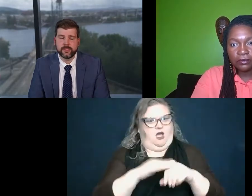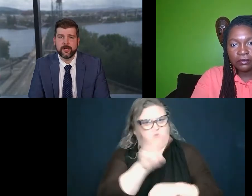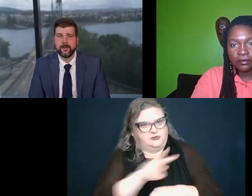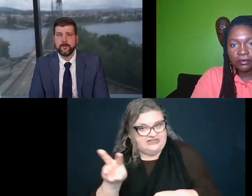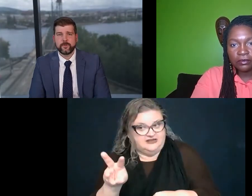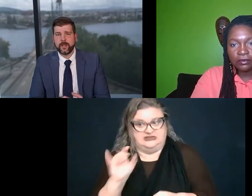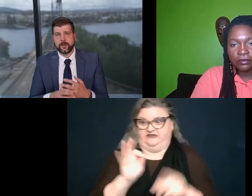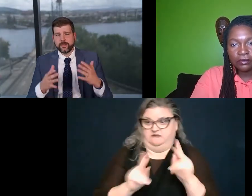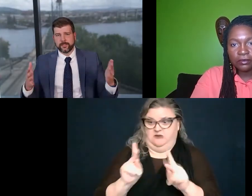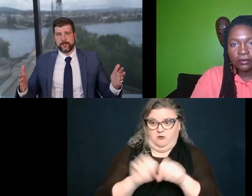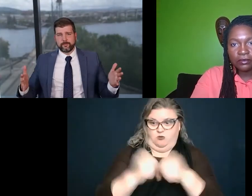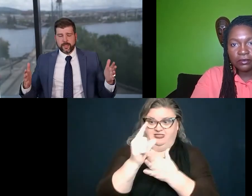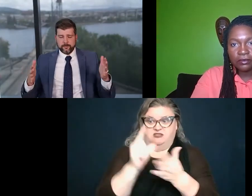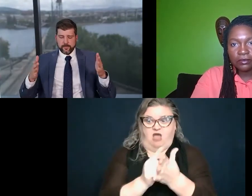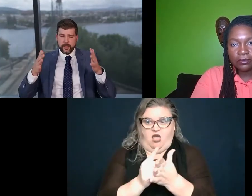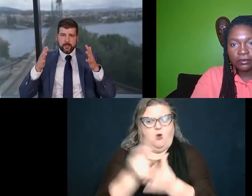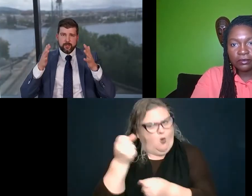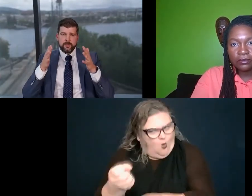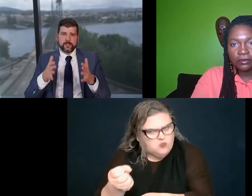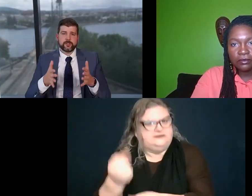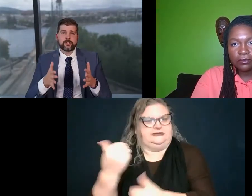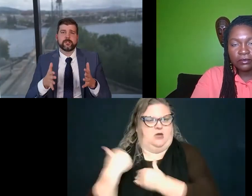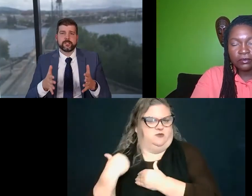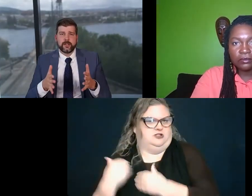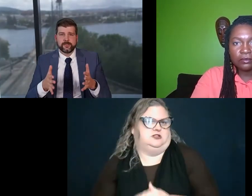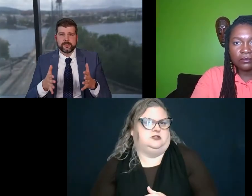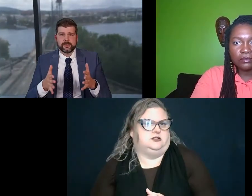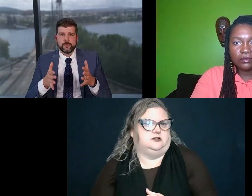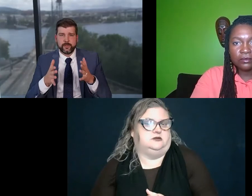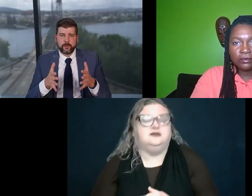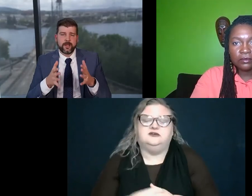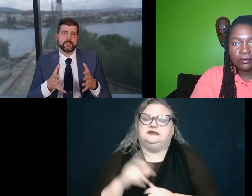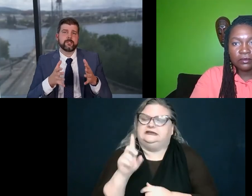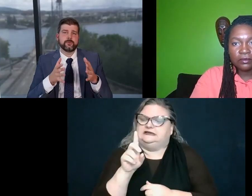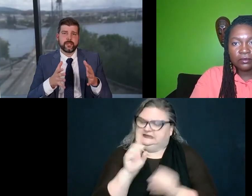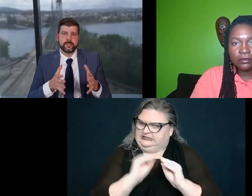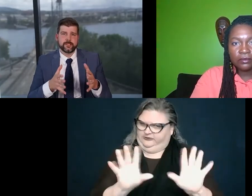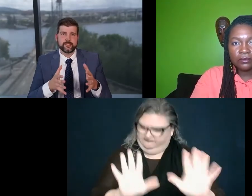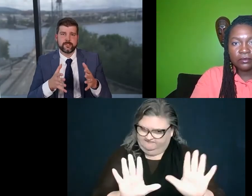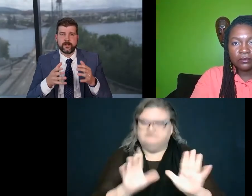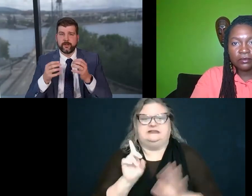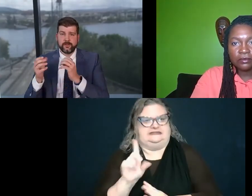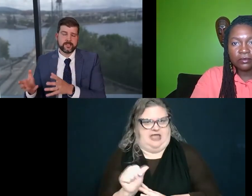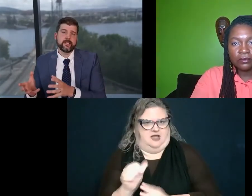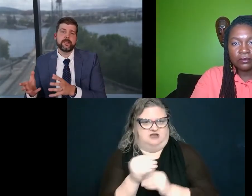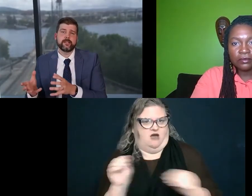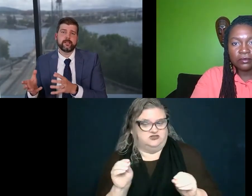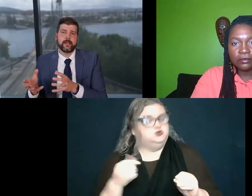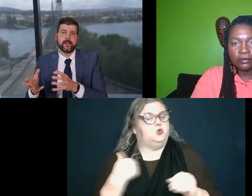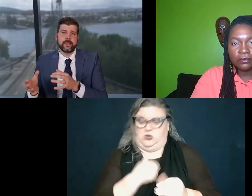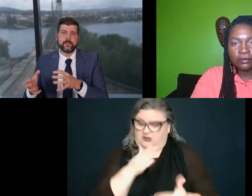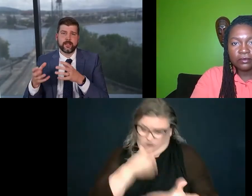they break the law. You know, I want to be clear. The district attorney's office, we prosecute cases that are